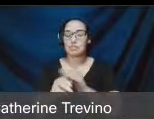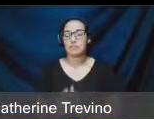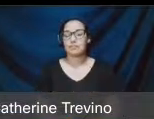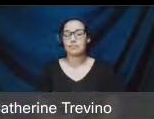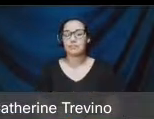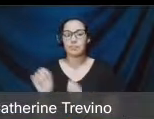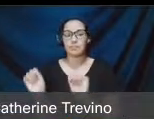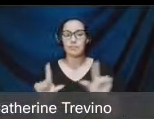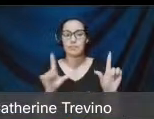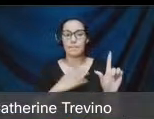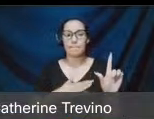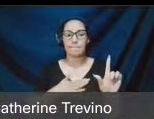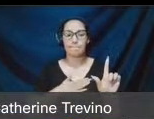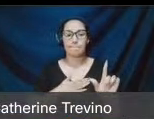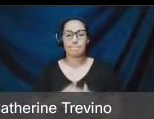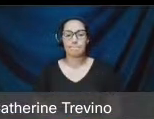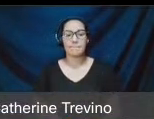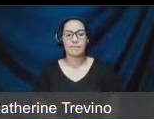Next slide.